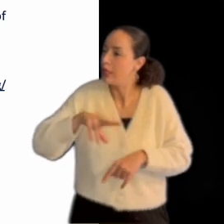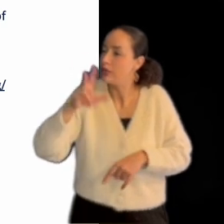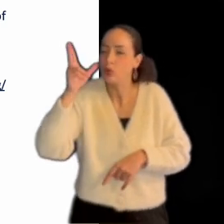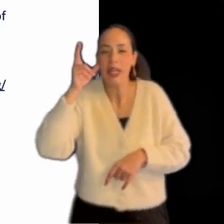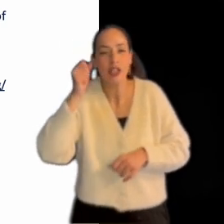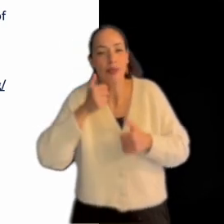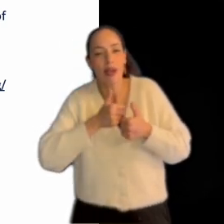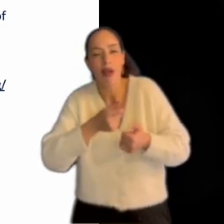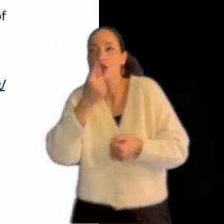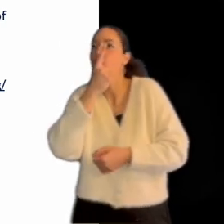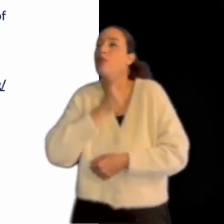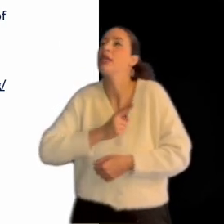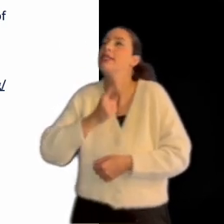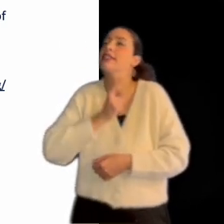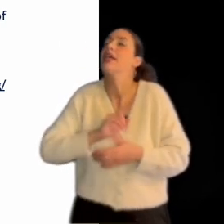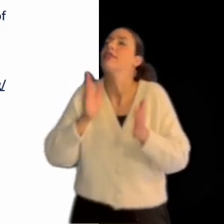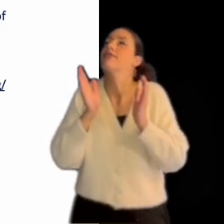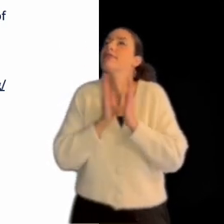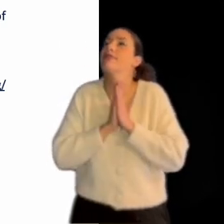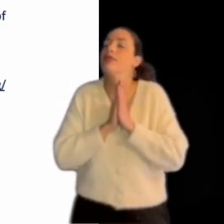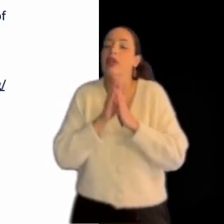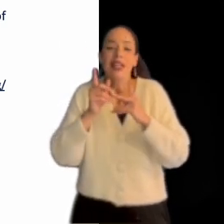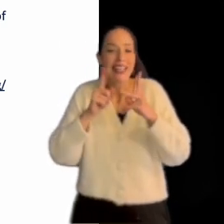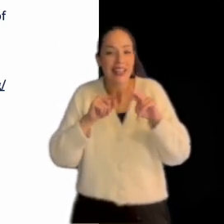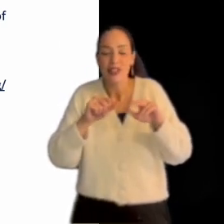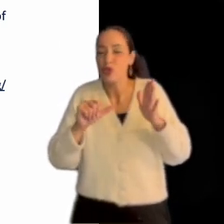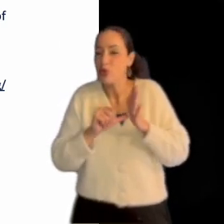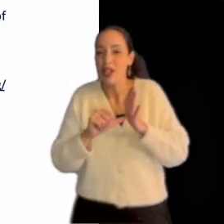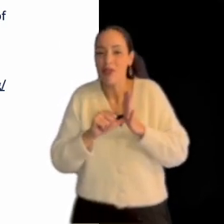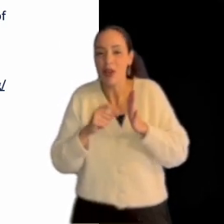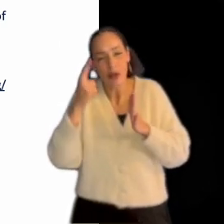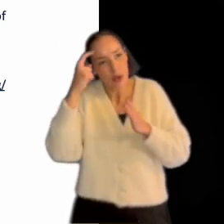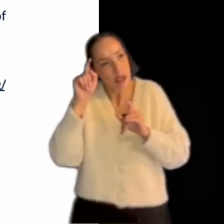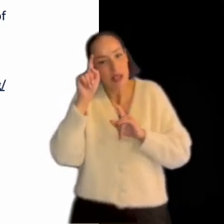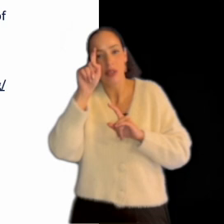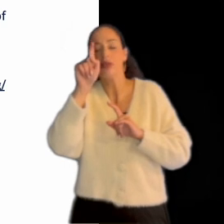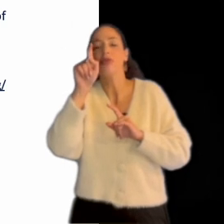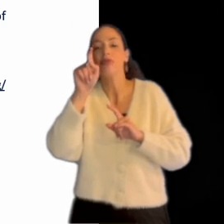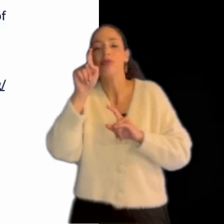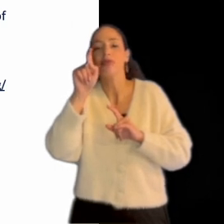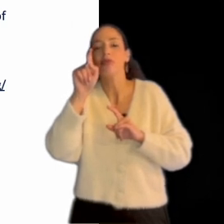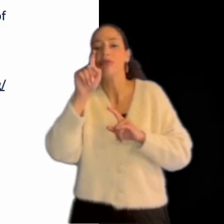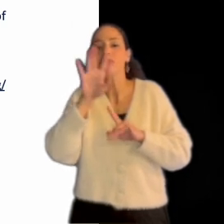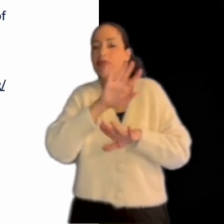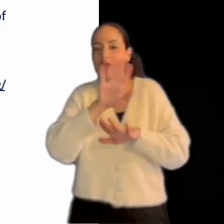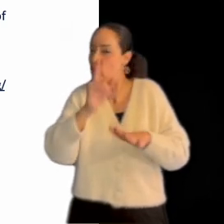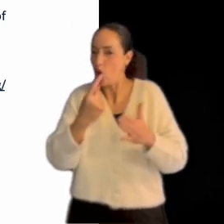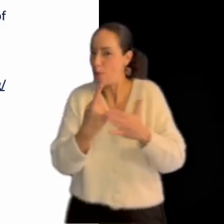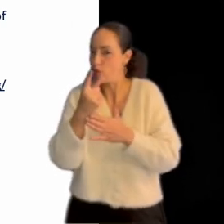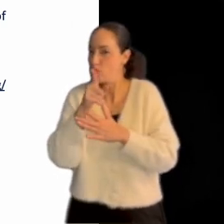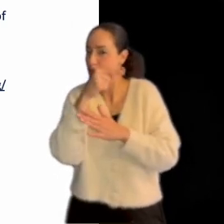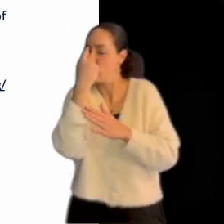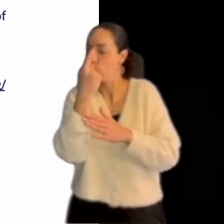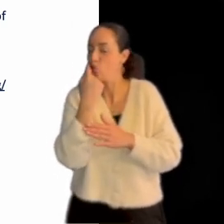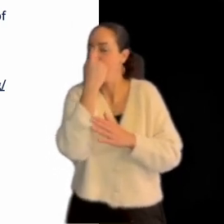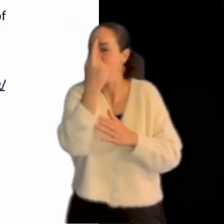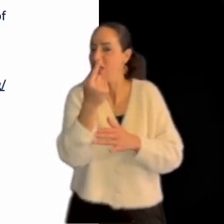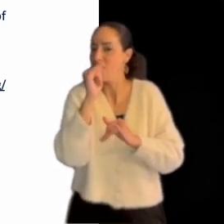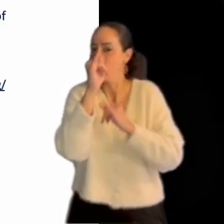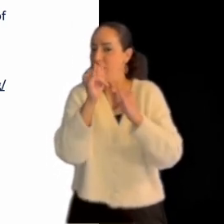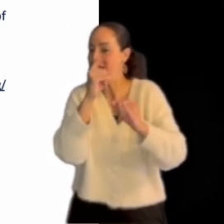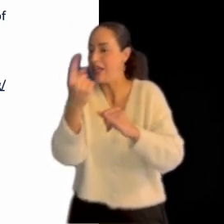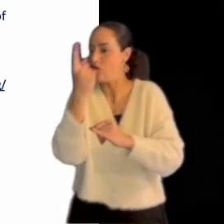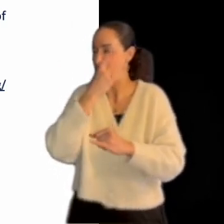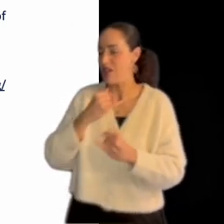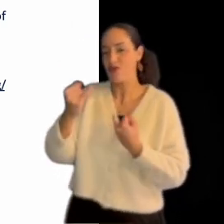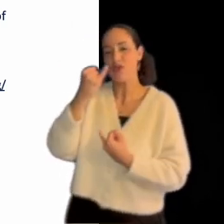another opportunity for self-criticism. Instead, take a moment to imagine that someone you loved and cared about had shared this difficulty with you. What